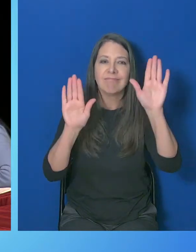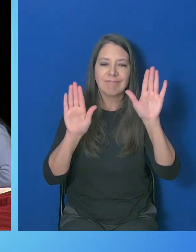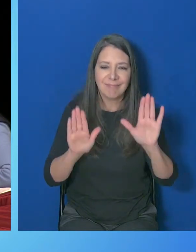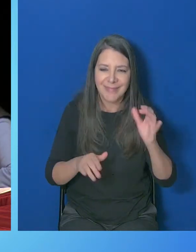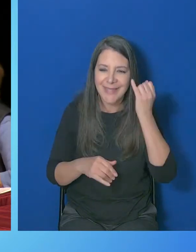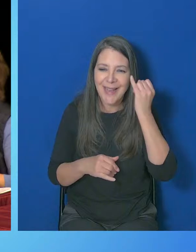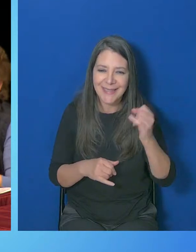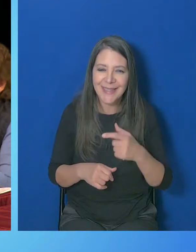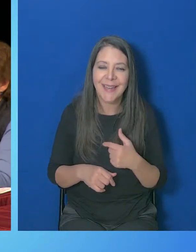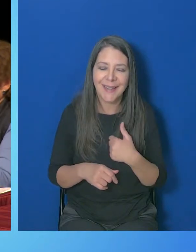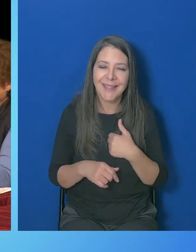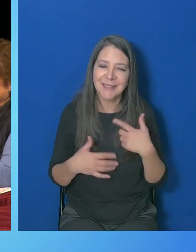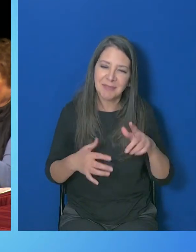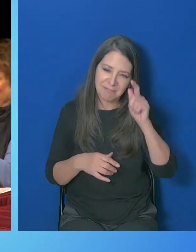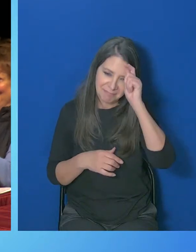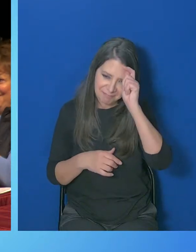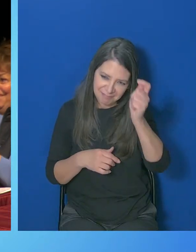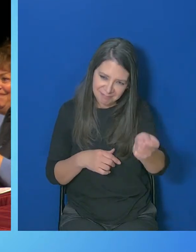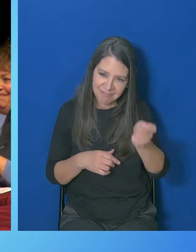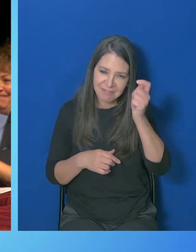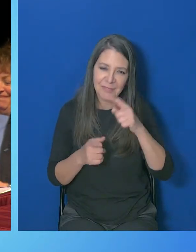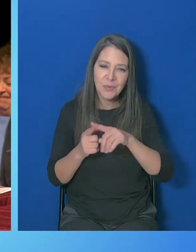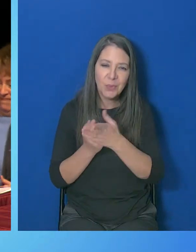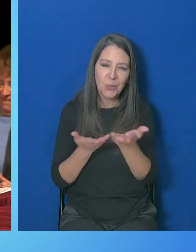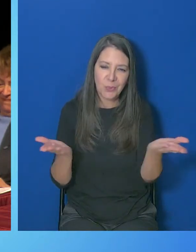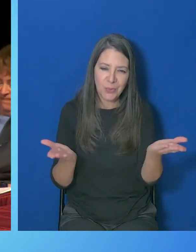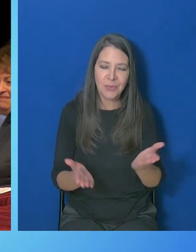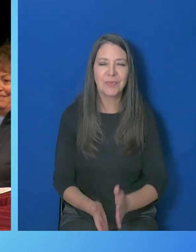And hats off to you, your team. Thank you.